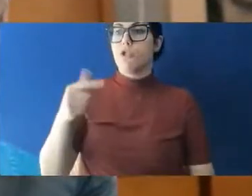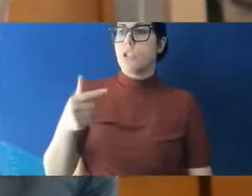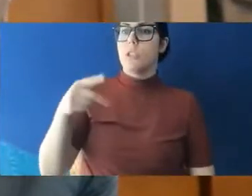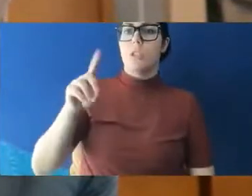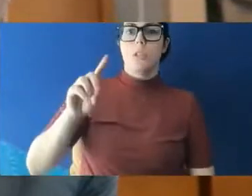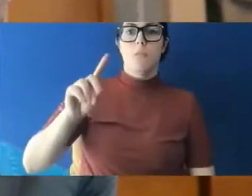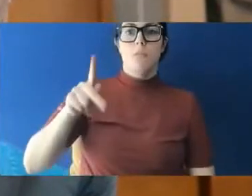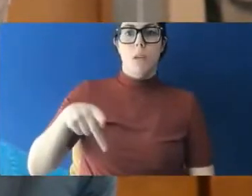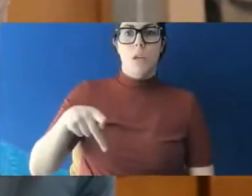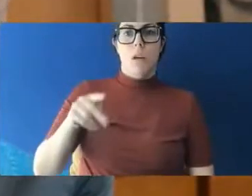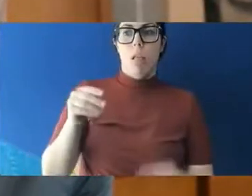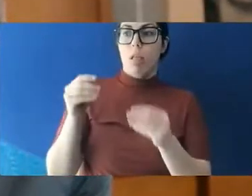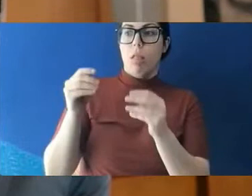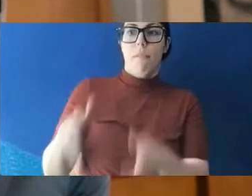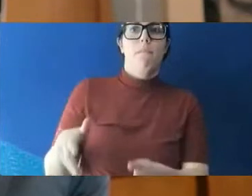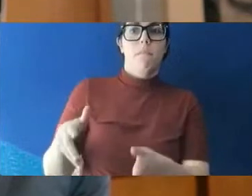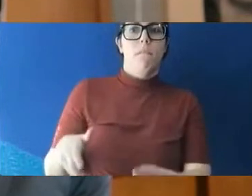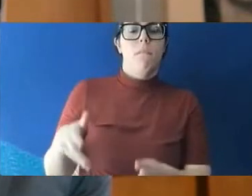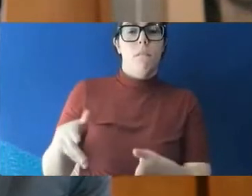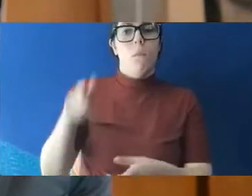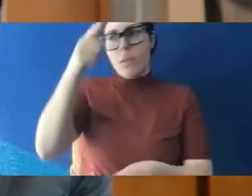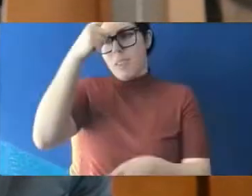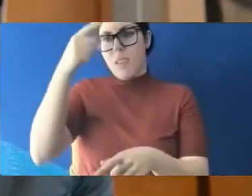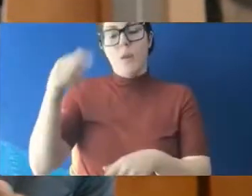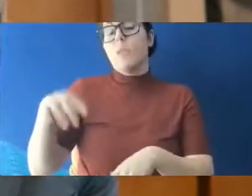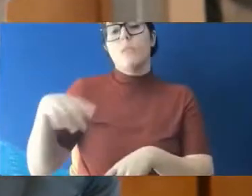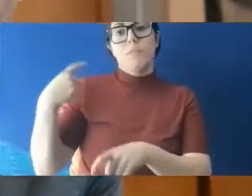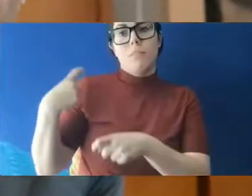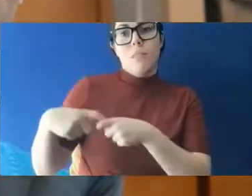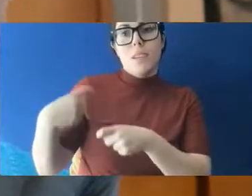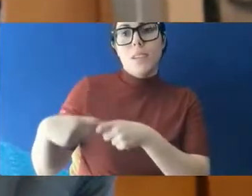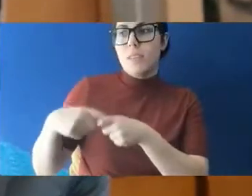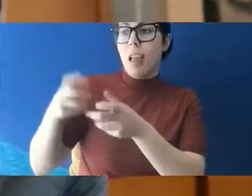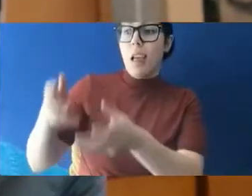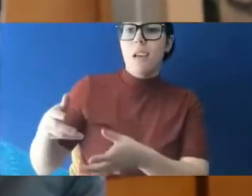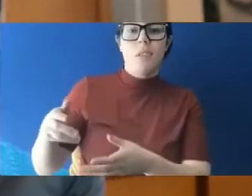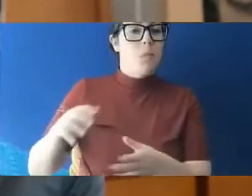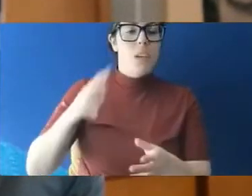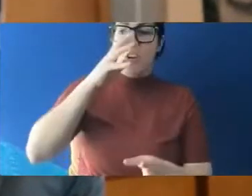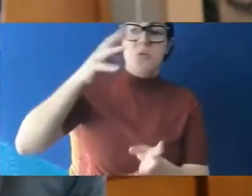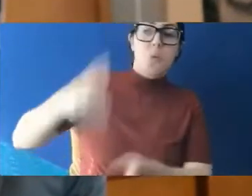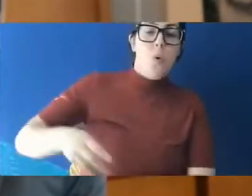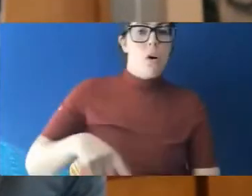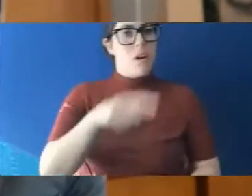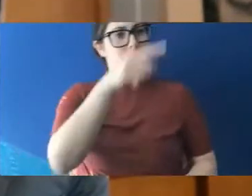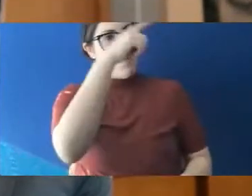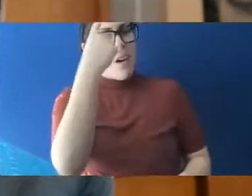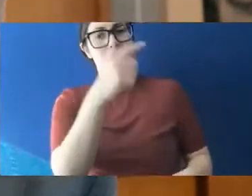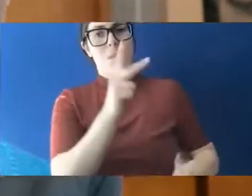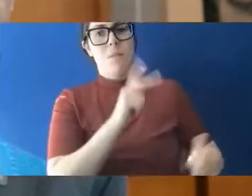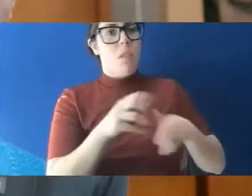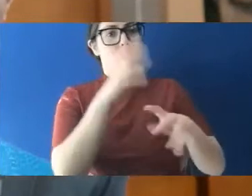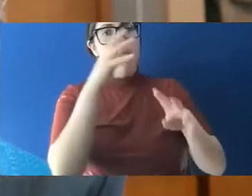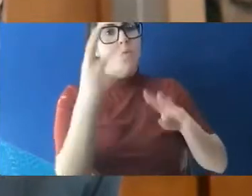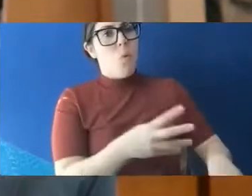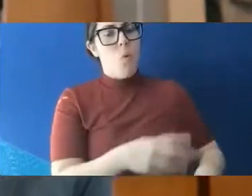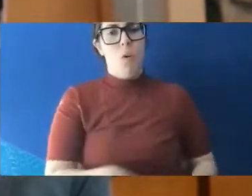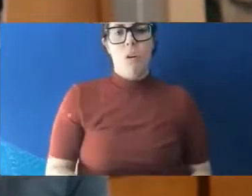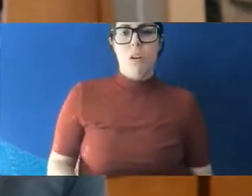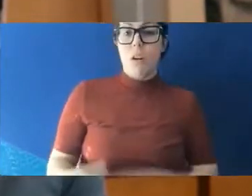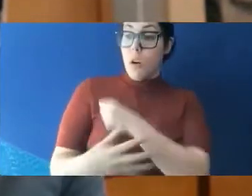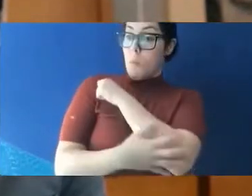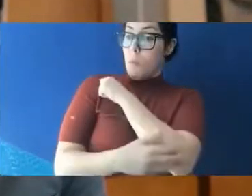left behind by Latinos being left out of the economic system, by African Americans being left out of the economic system, by poor whites